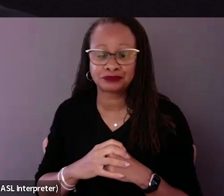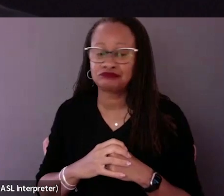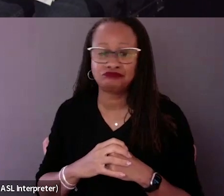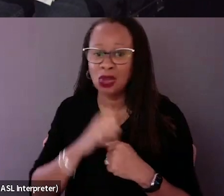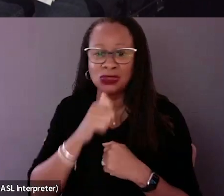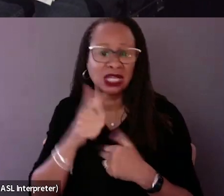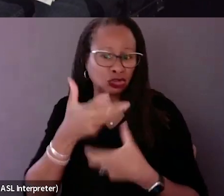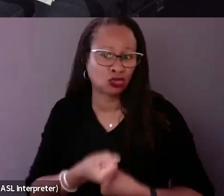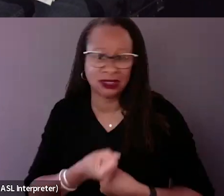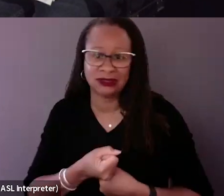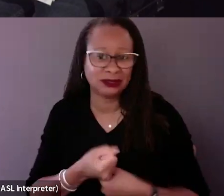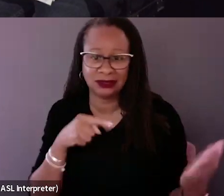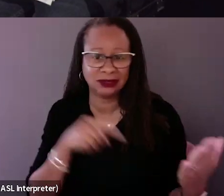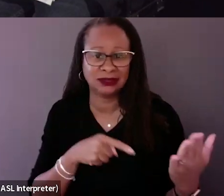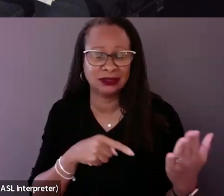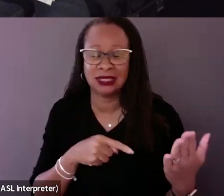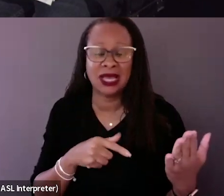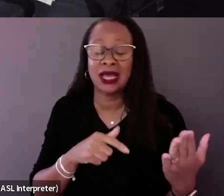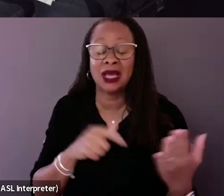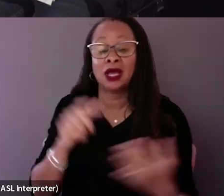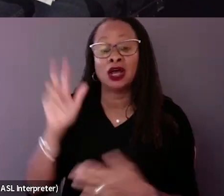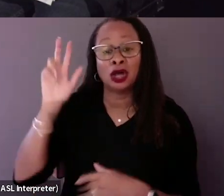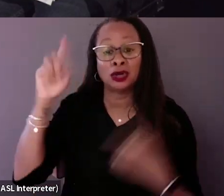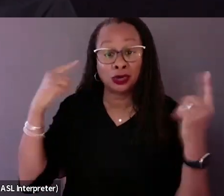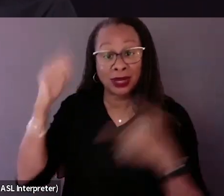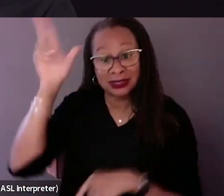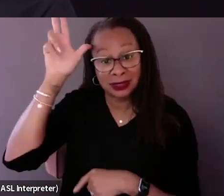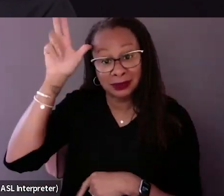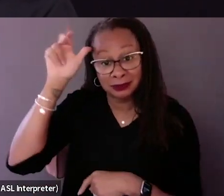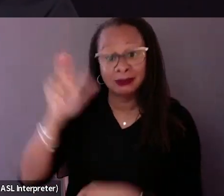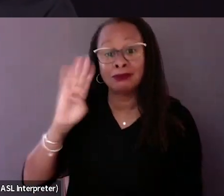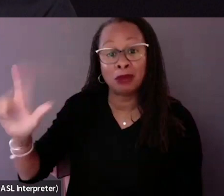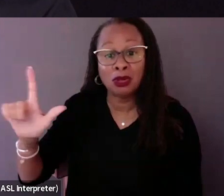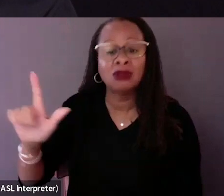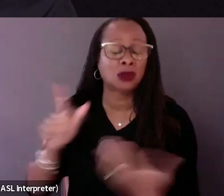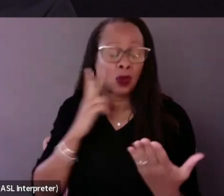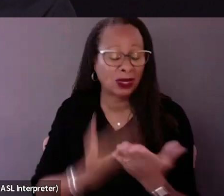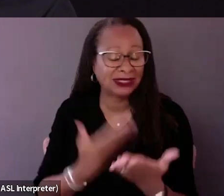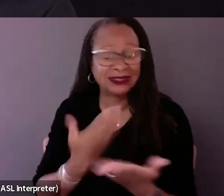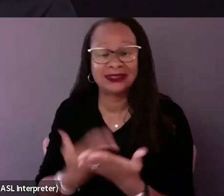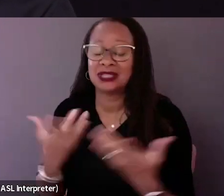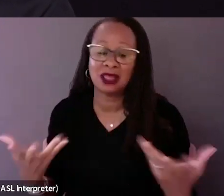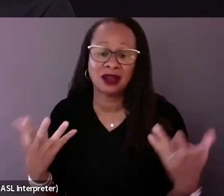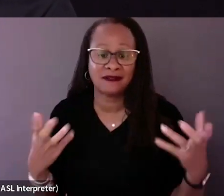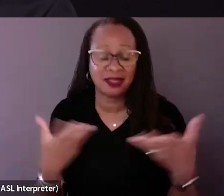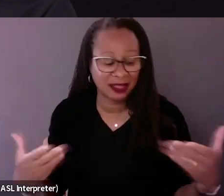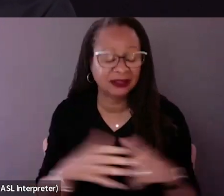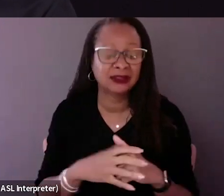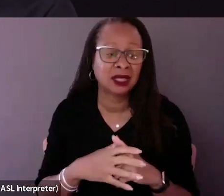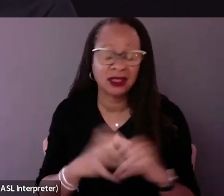distrustful. And he witnessed a lot of atrocities during the times of warfare, during Red Cloud's